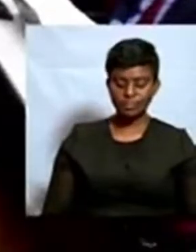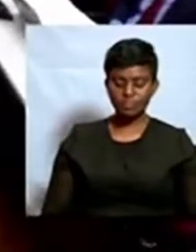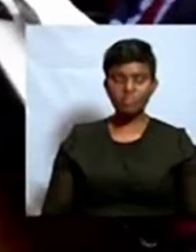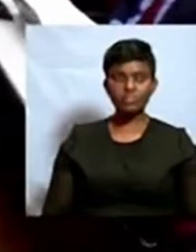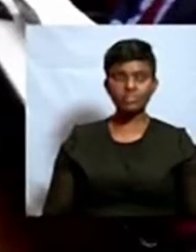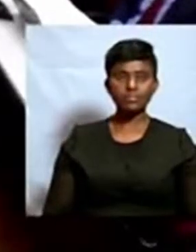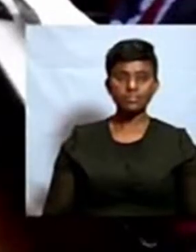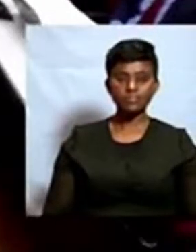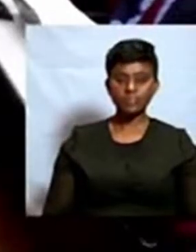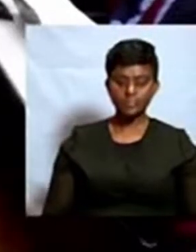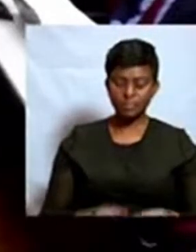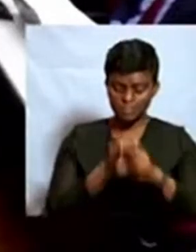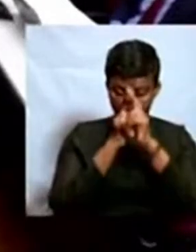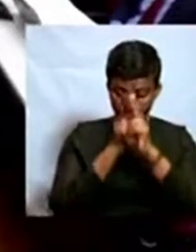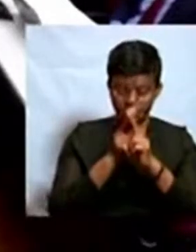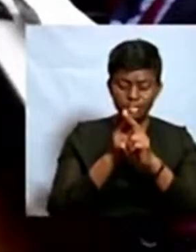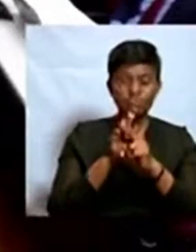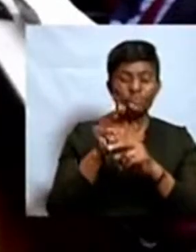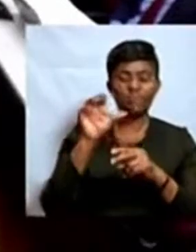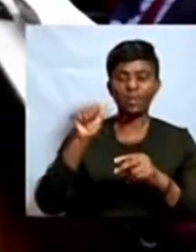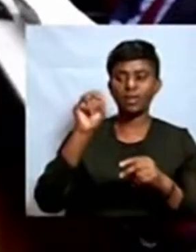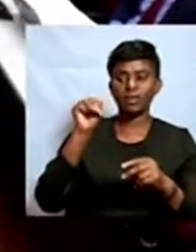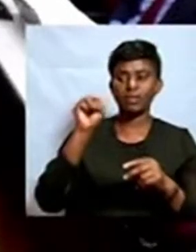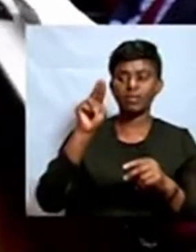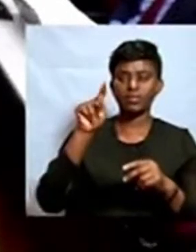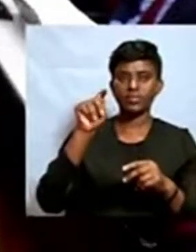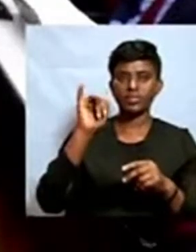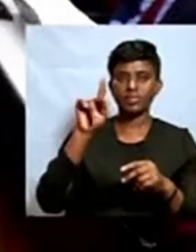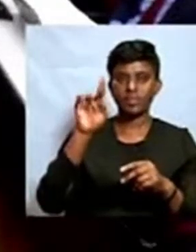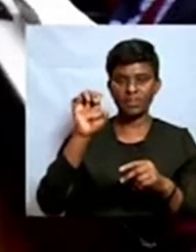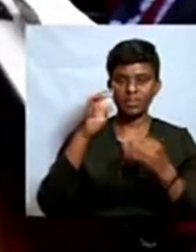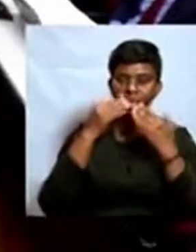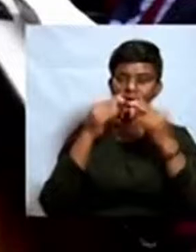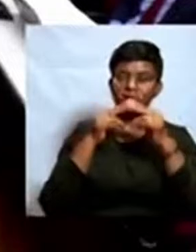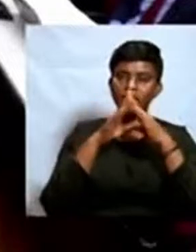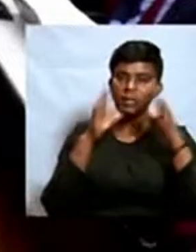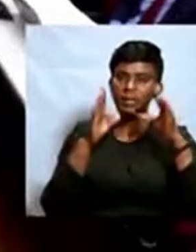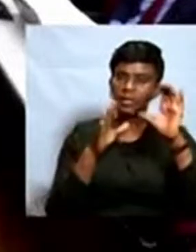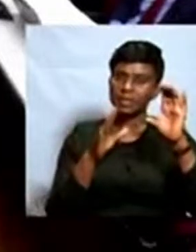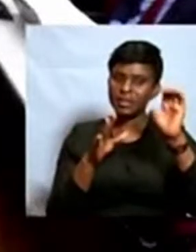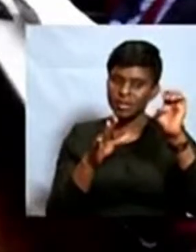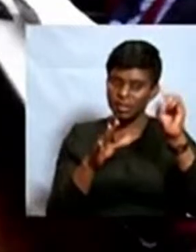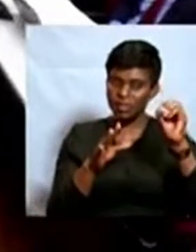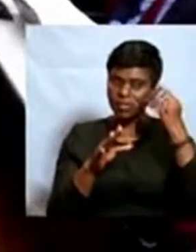Honorable. Thank you very much. Thank you very much, CEO, for your